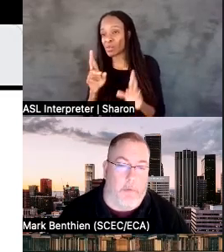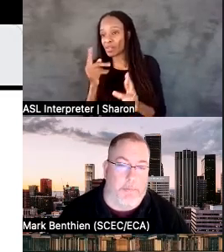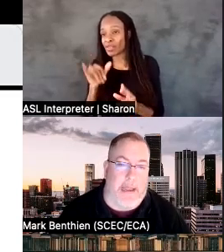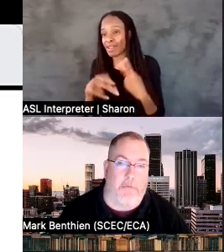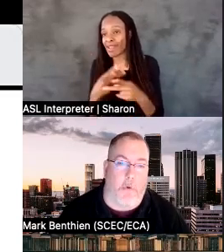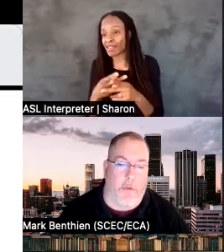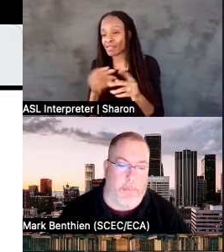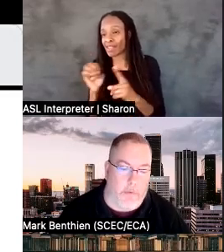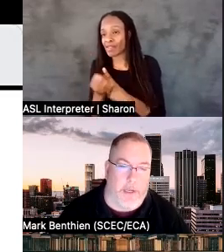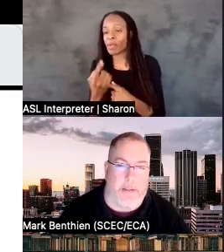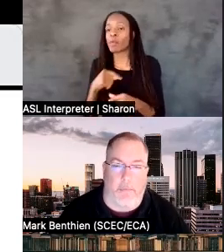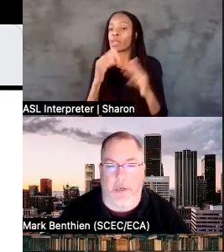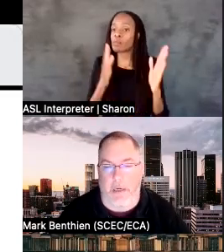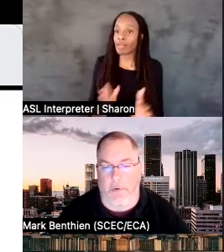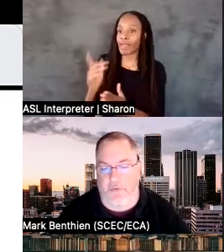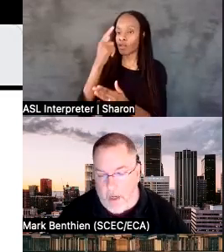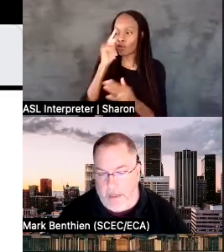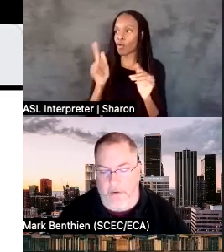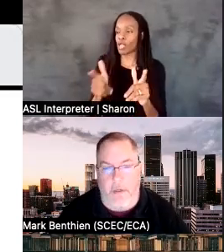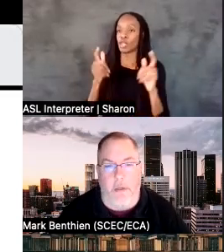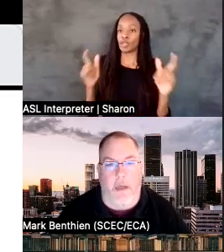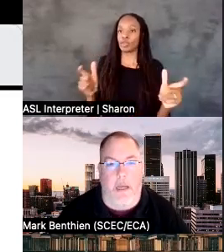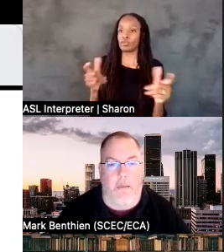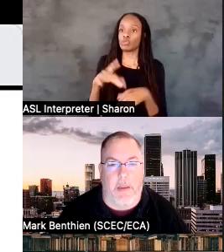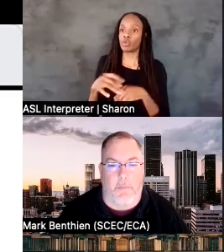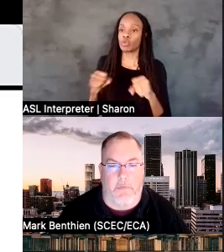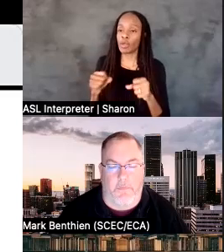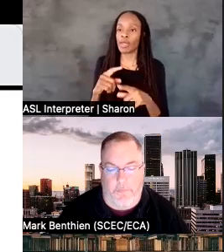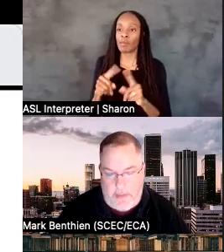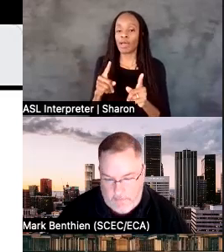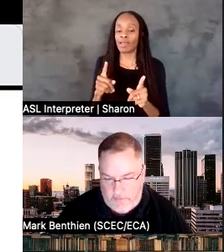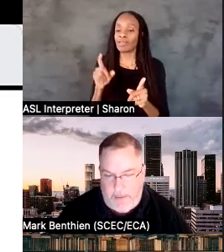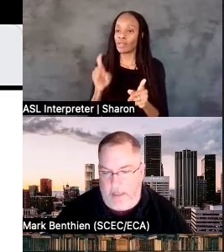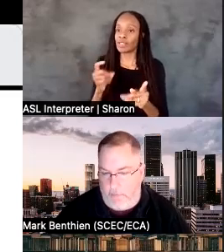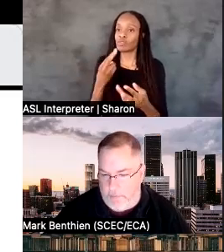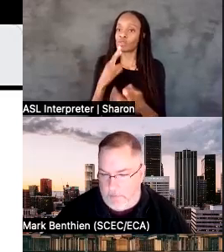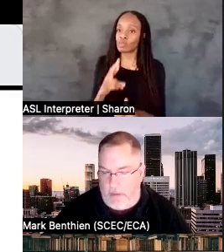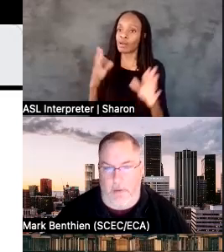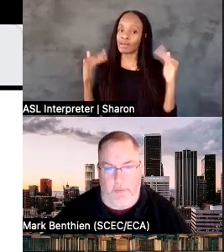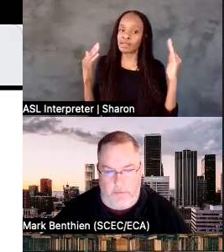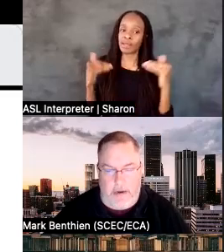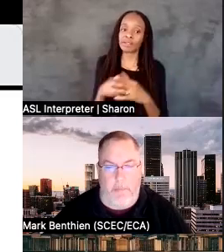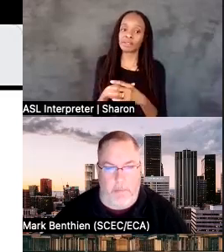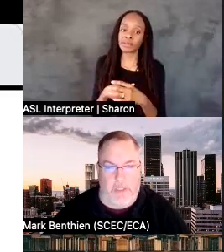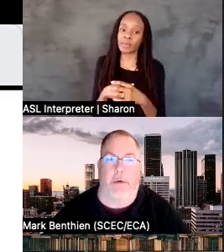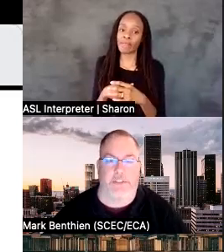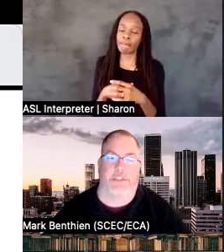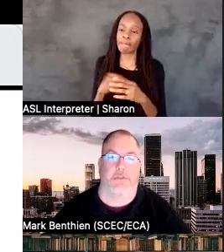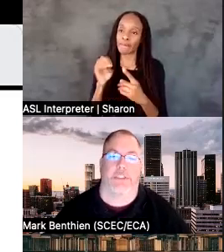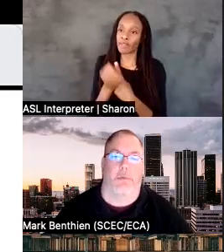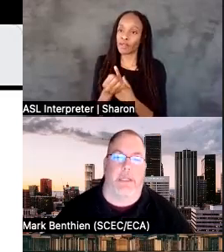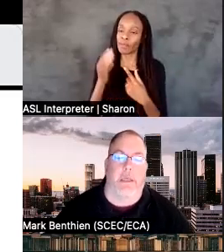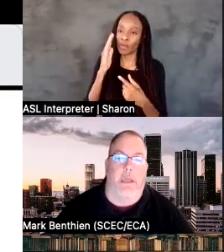environment? We plan for the big one, and then we're going to respond, and we kind of expect that the environment will allow